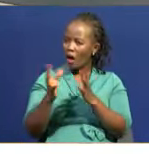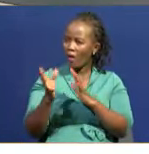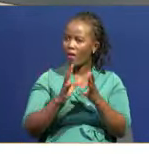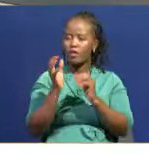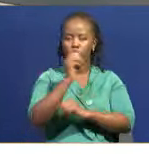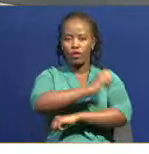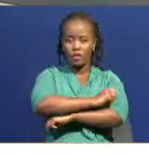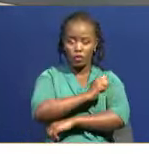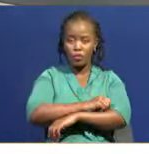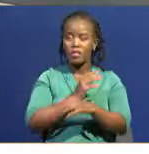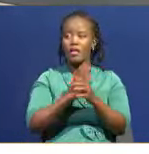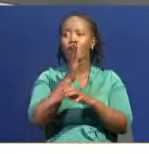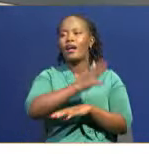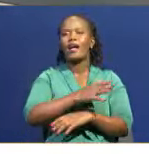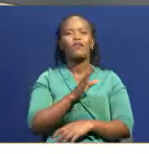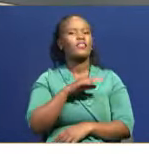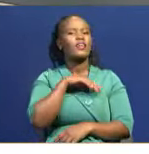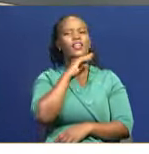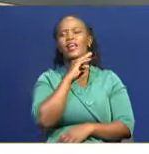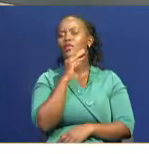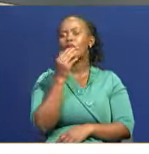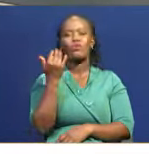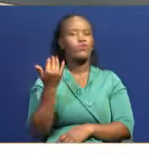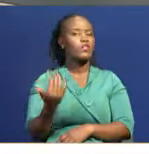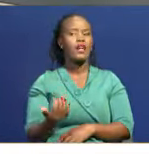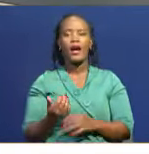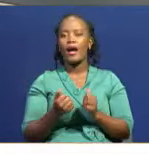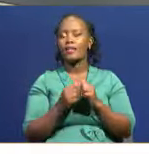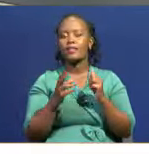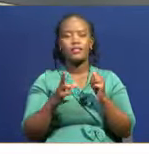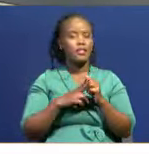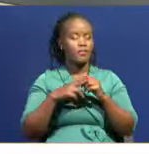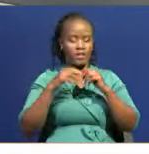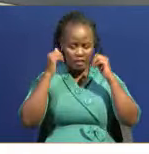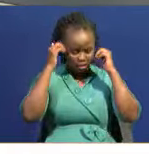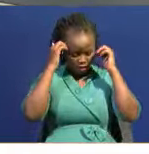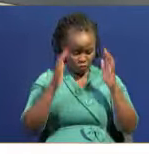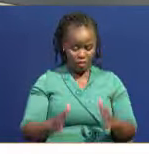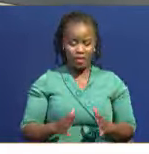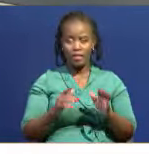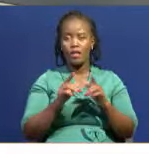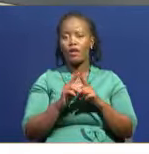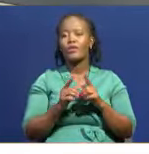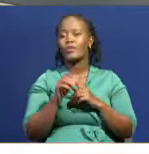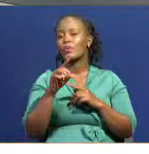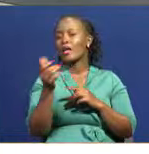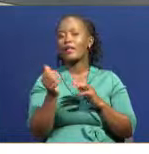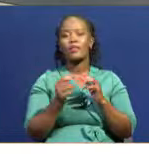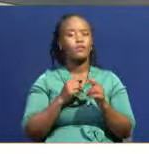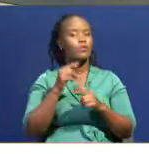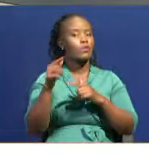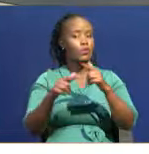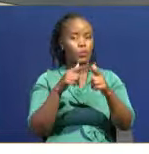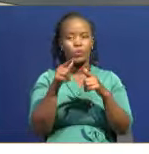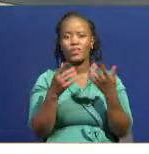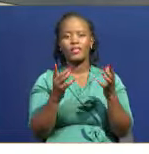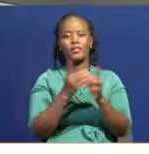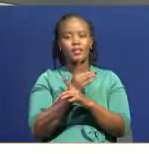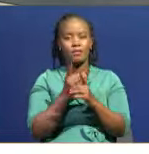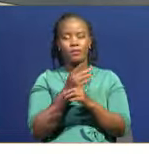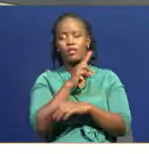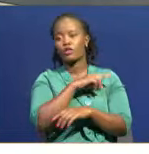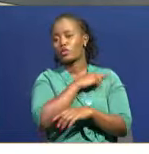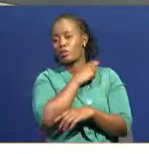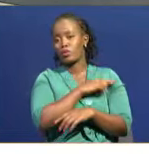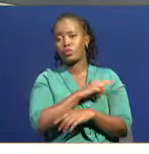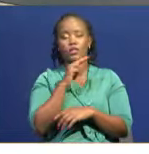institution following the death of young and bright souls, 17 of them, and others injured who are currently recuperating in various health facilities